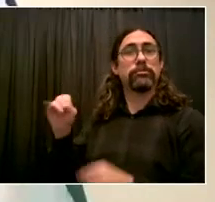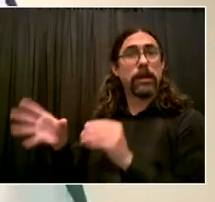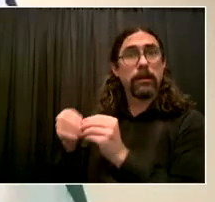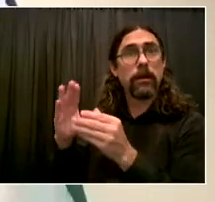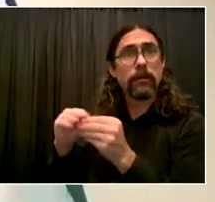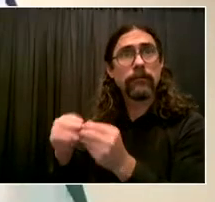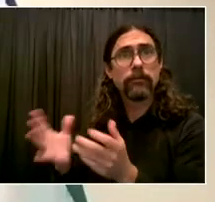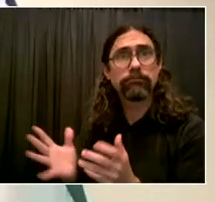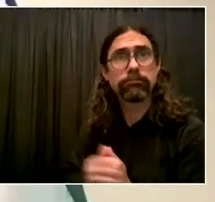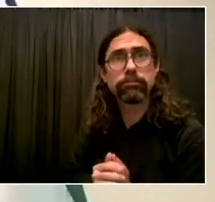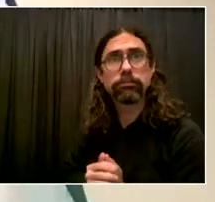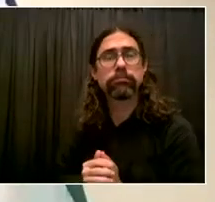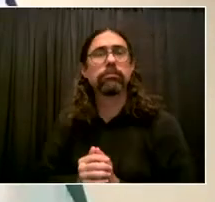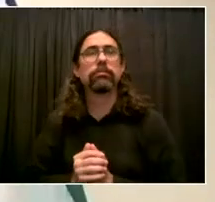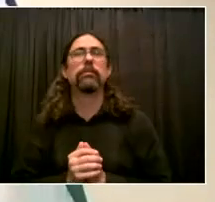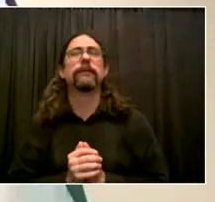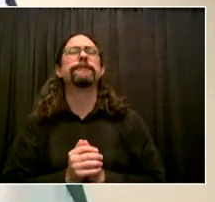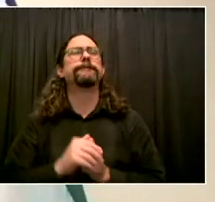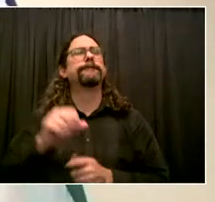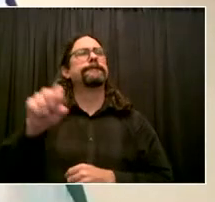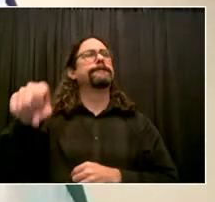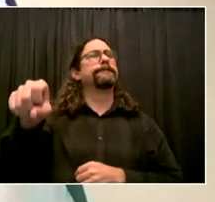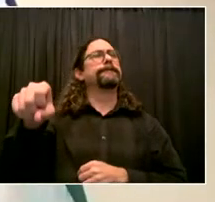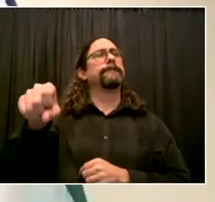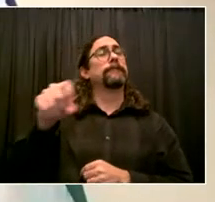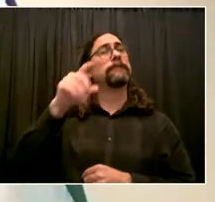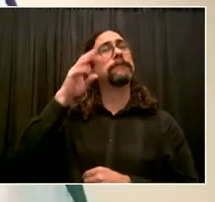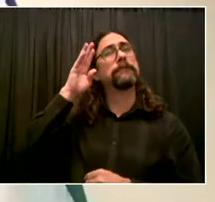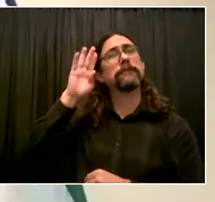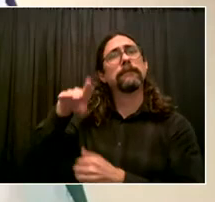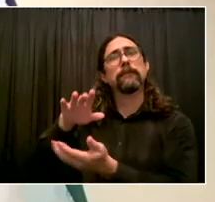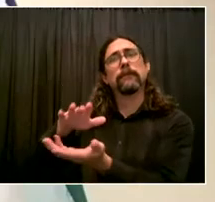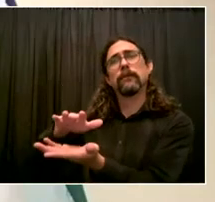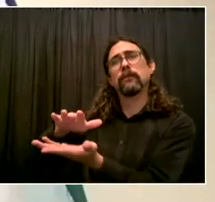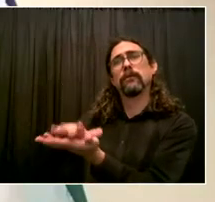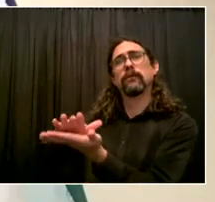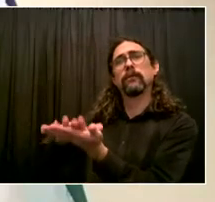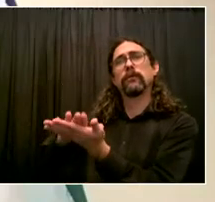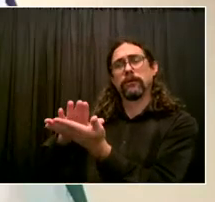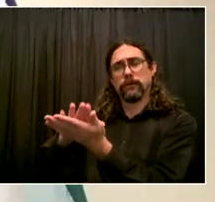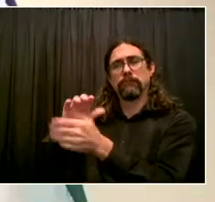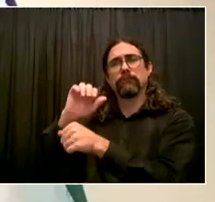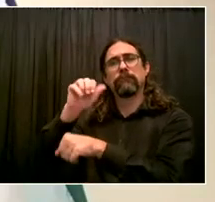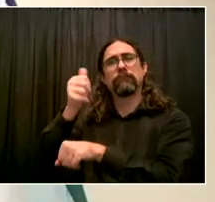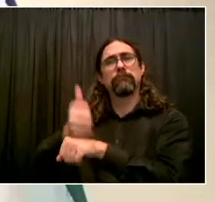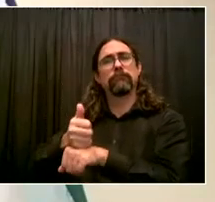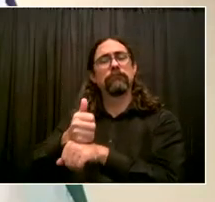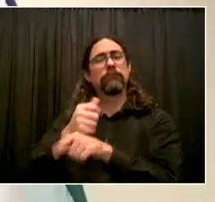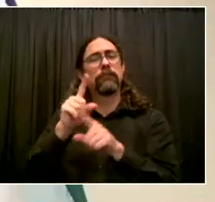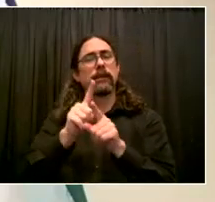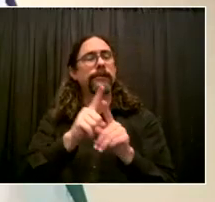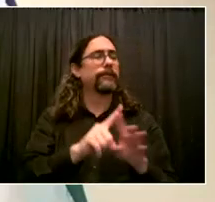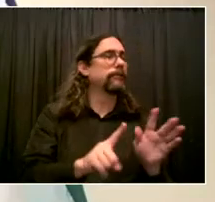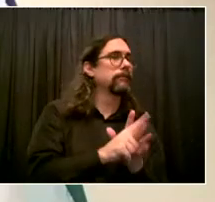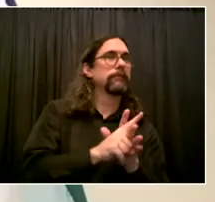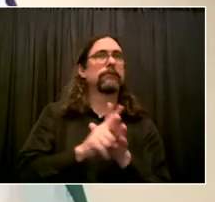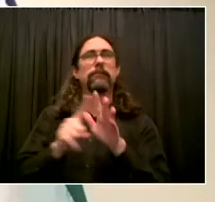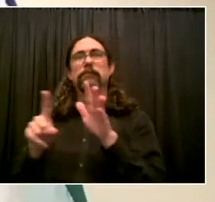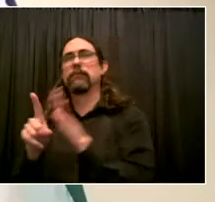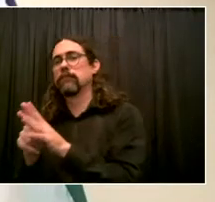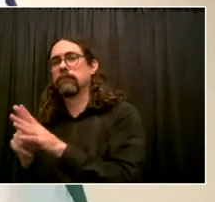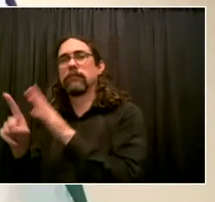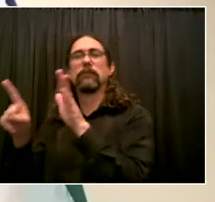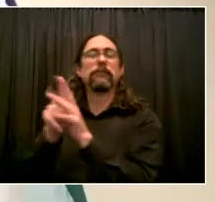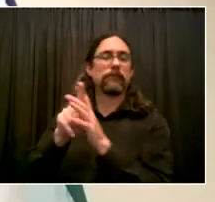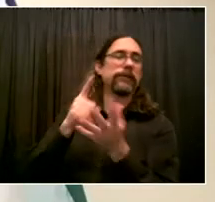there's something that we have in place called field intelligence agents. And one of the things that they do is they get information about